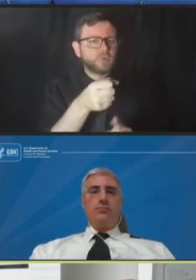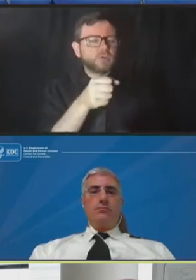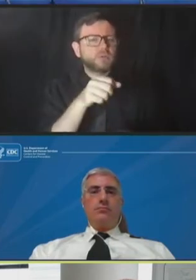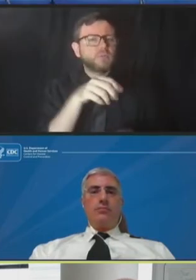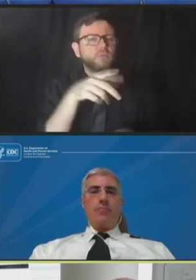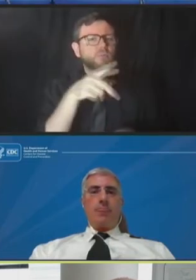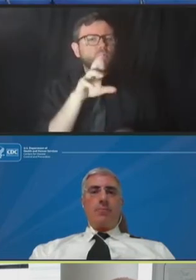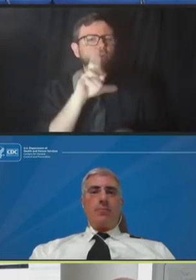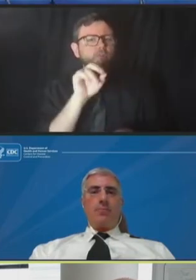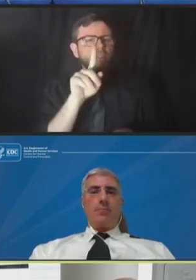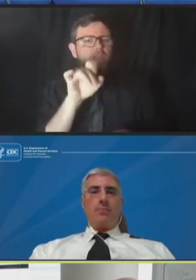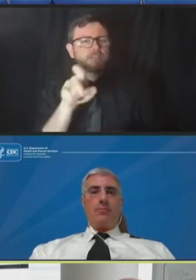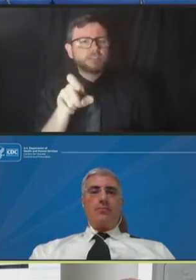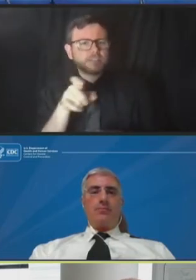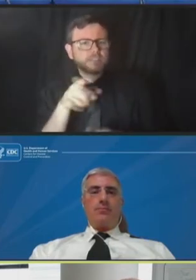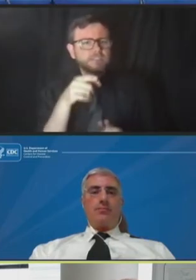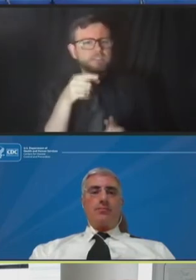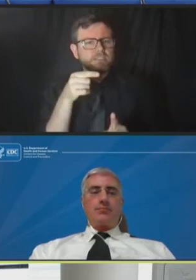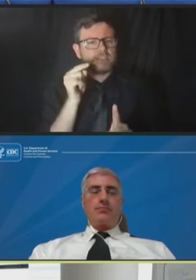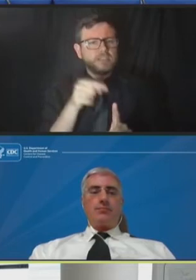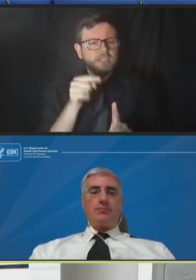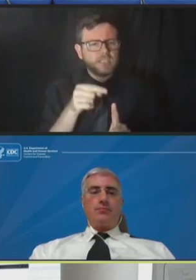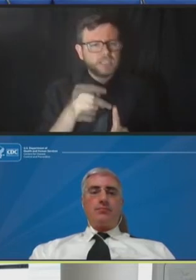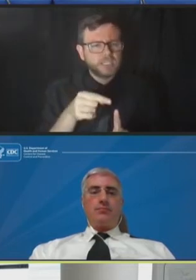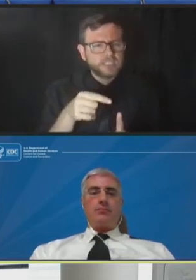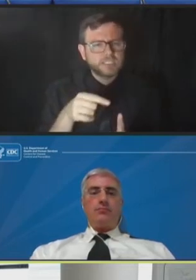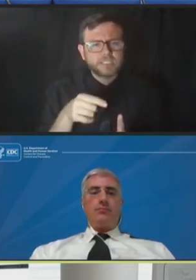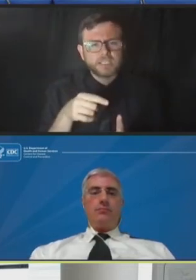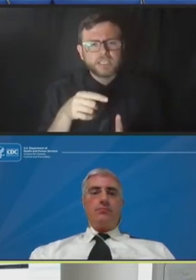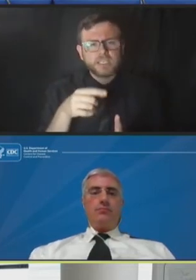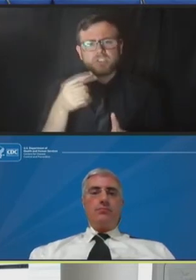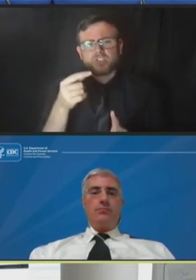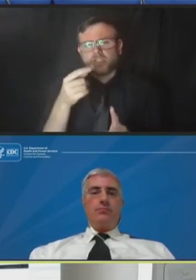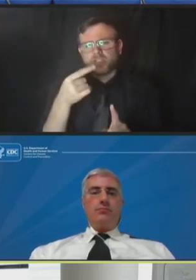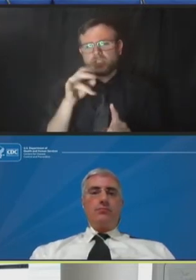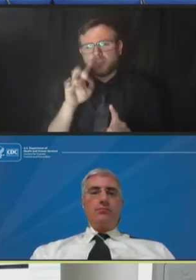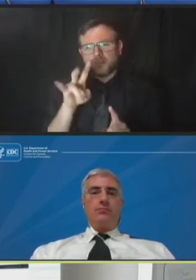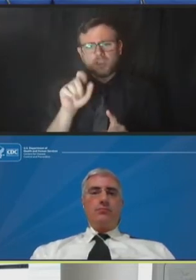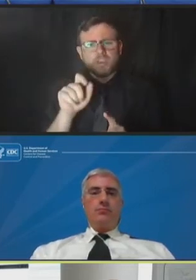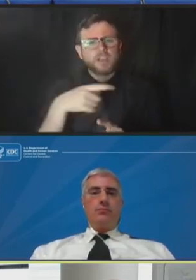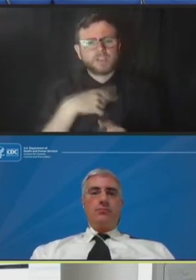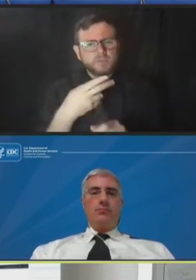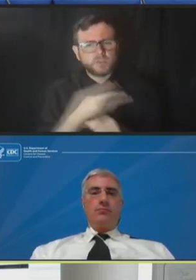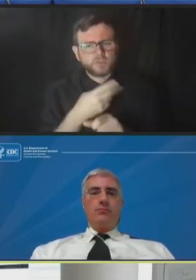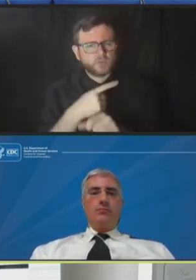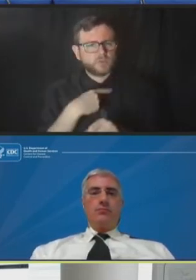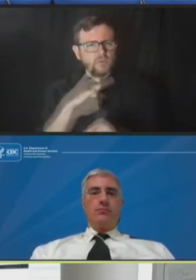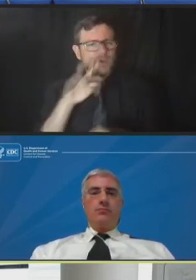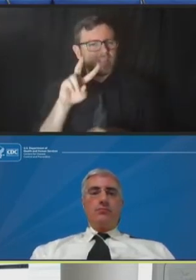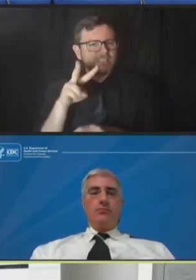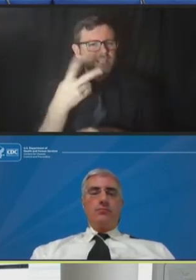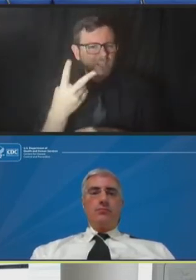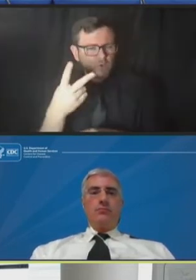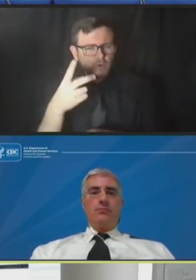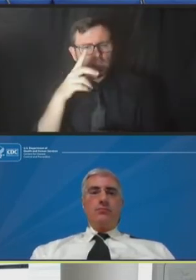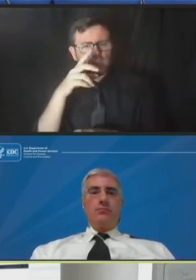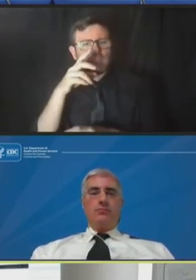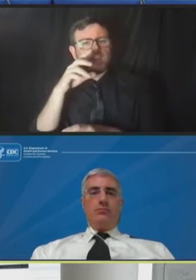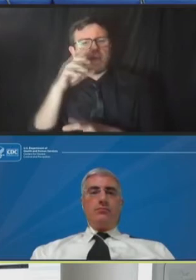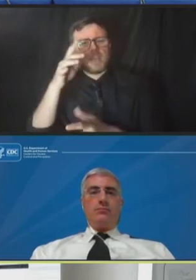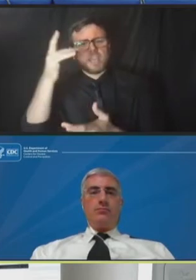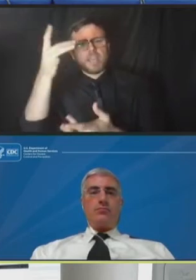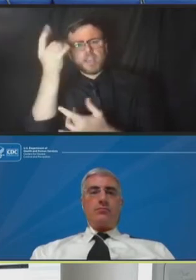been studied in terms of either preventing secondary infections with smallpox